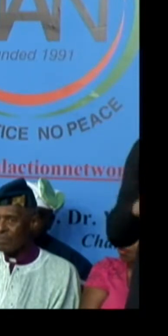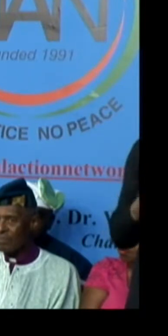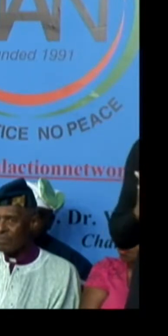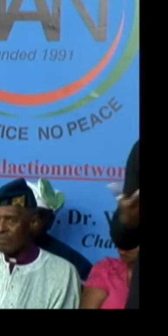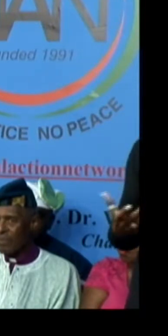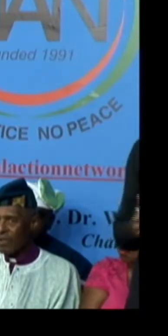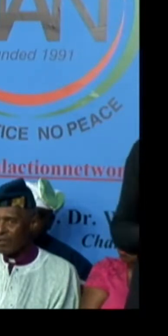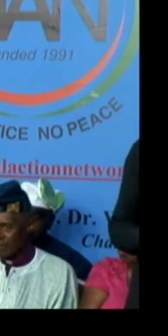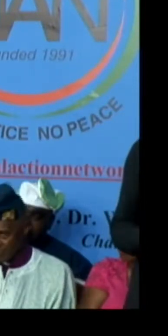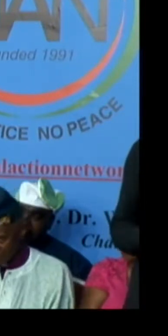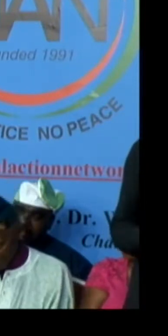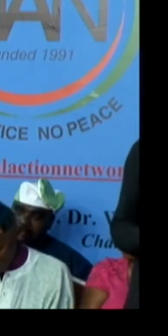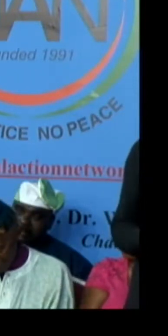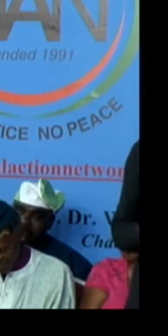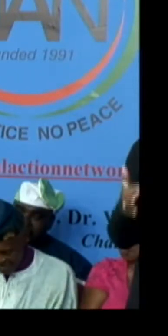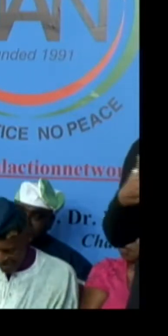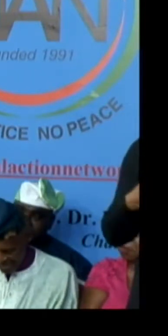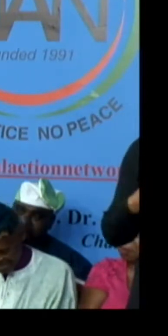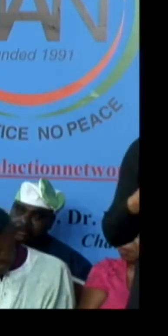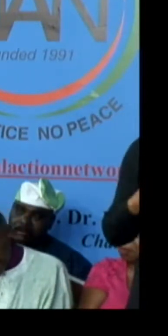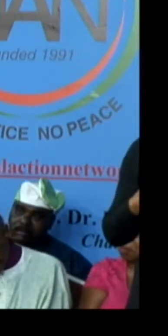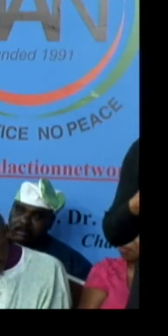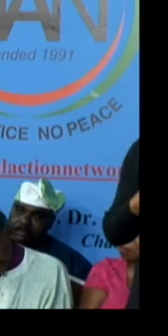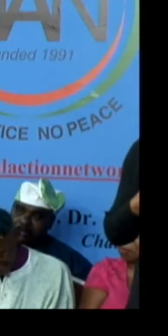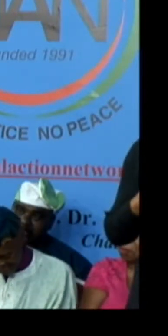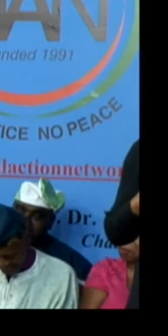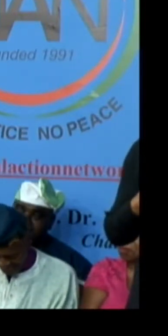Well, what word are you